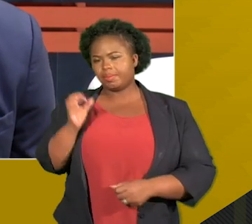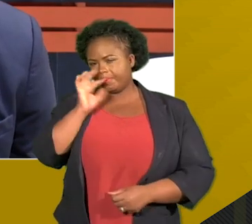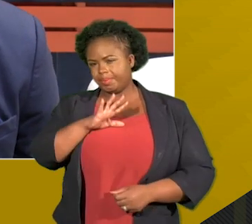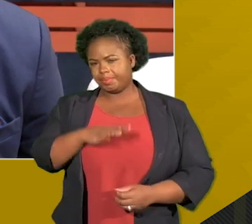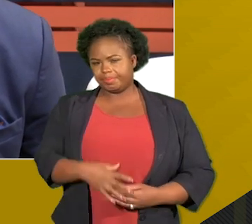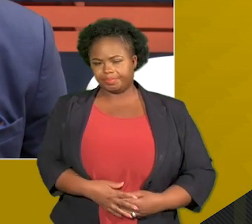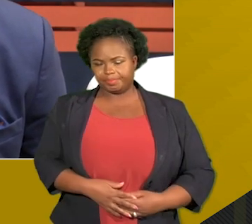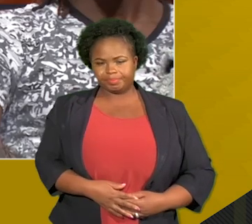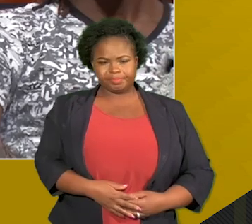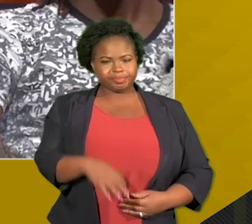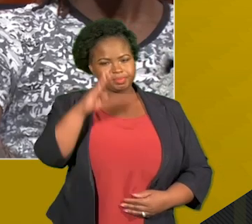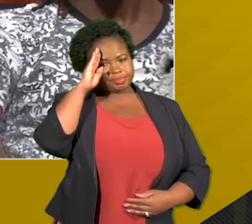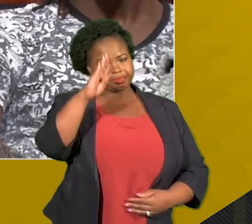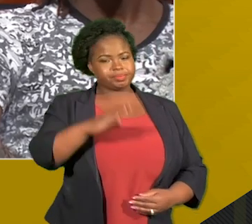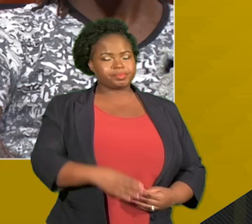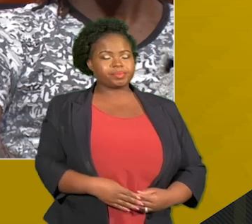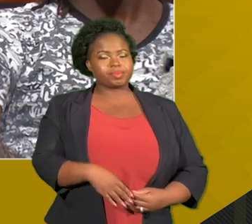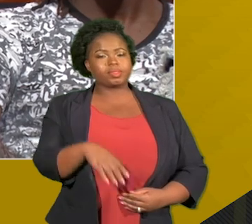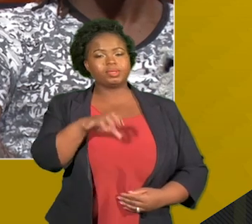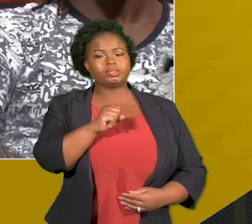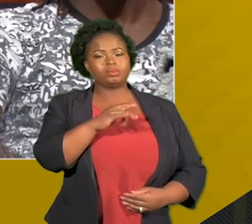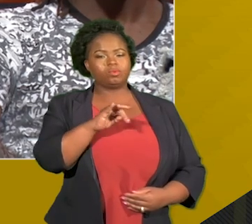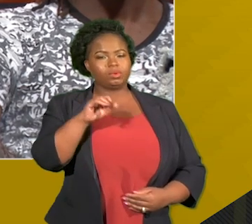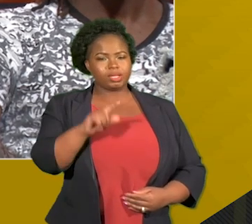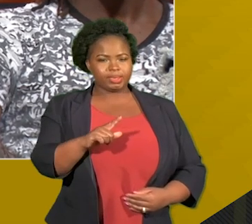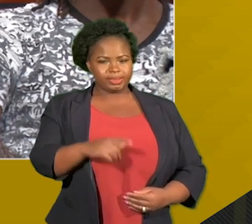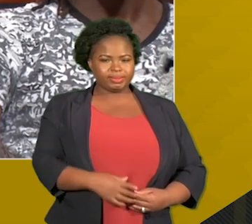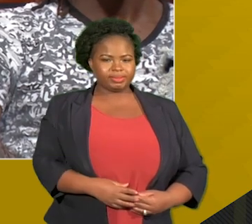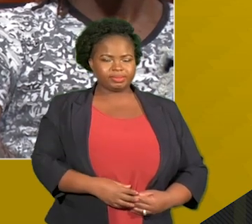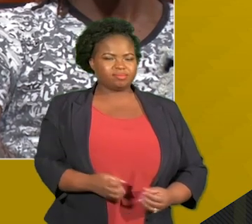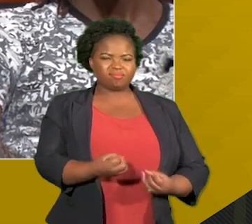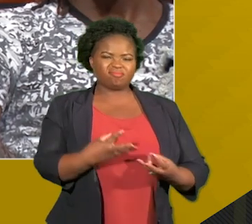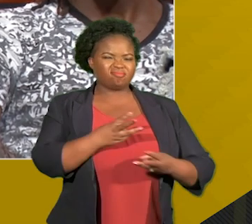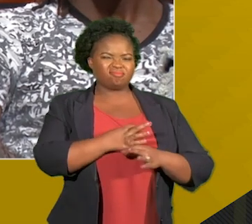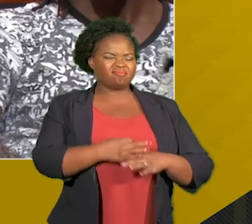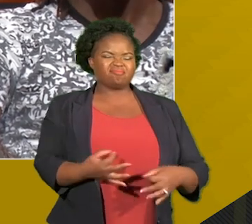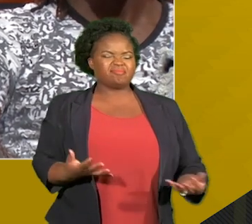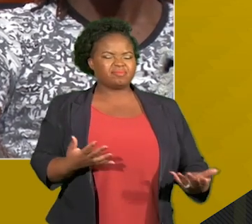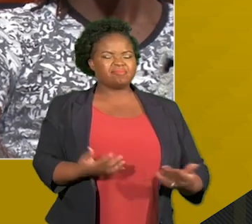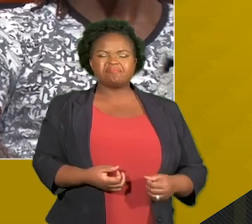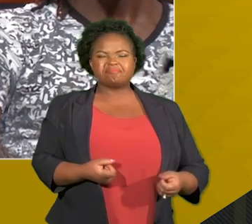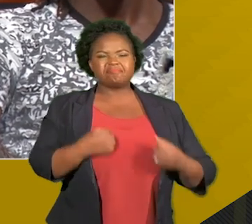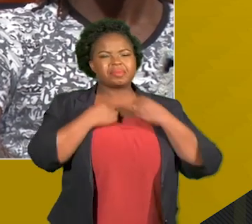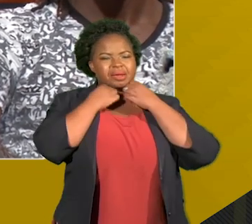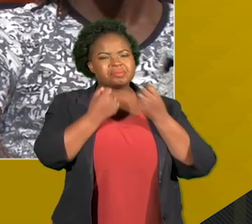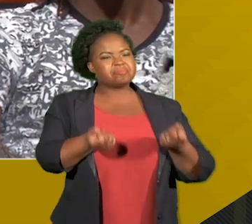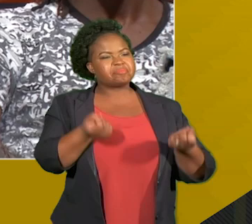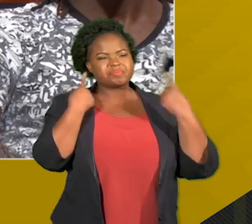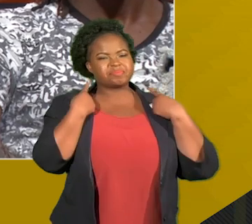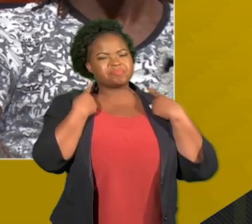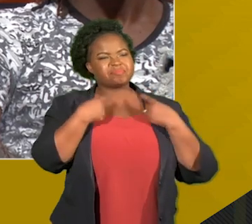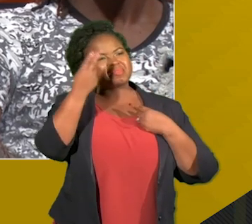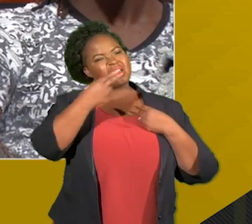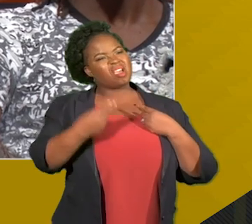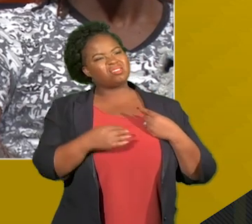egcineni? Dumelang ka studio nna ka lebitso ke Samuel. Batswadi ha ba understand the art because o mmotsa gore ke batla go etsa ntho e so